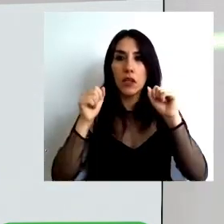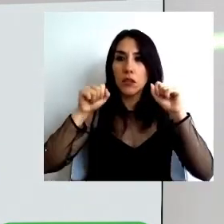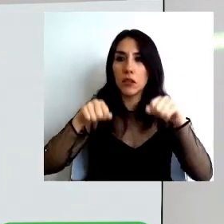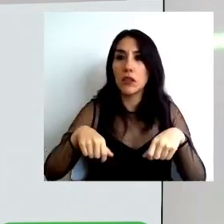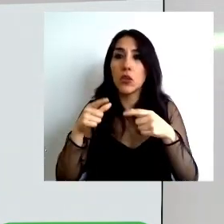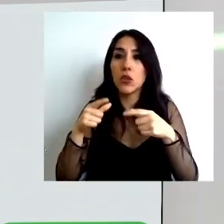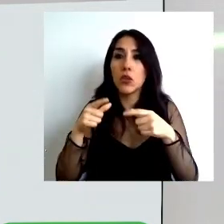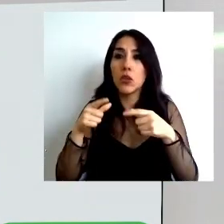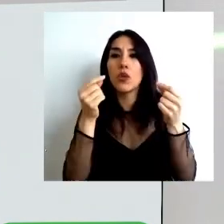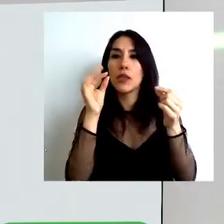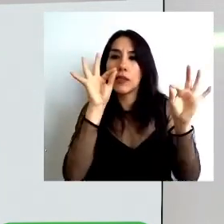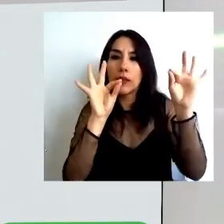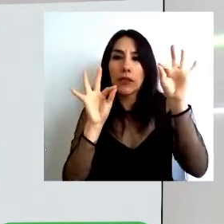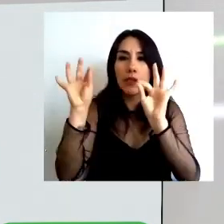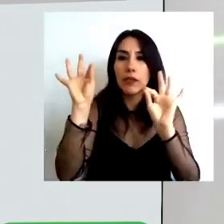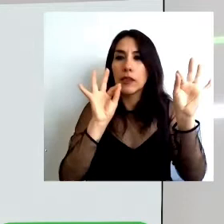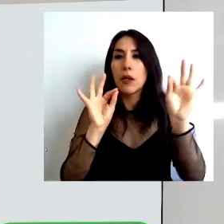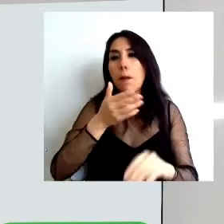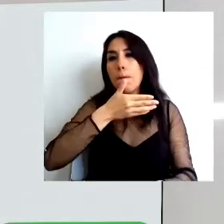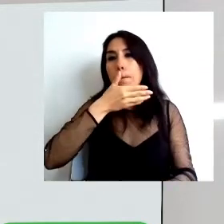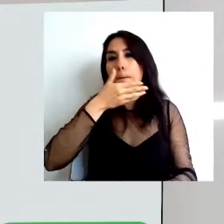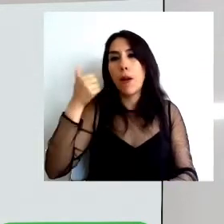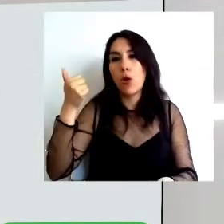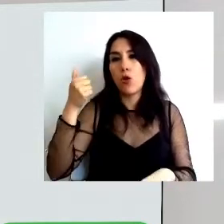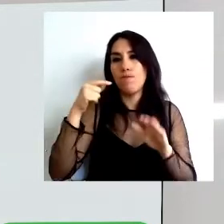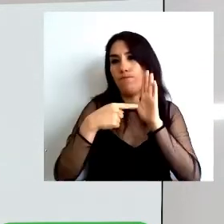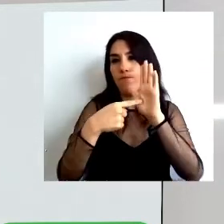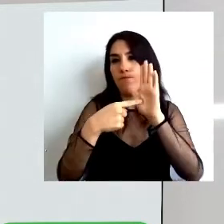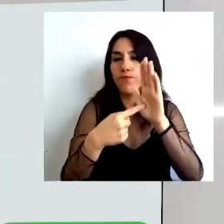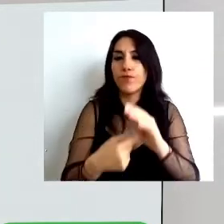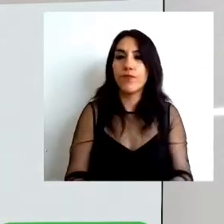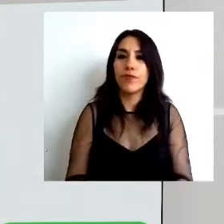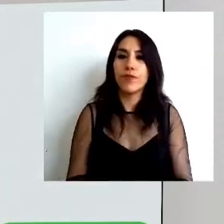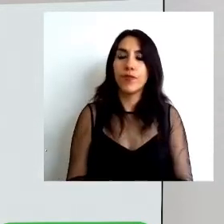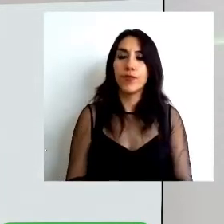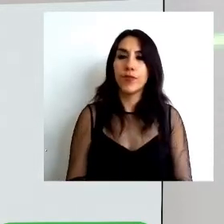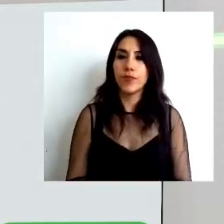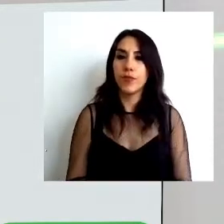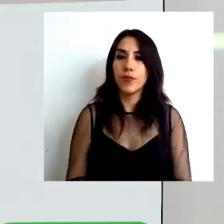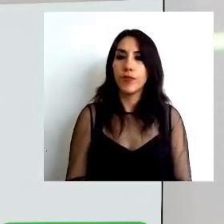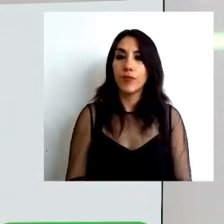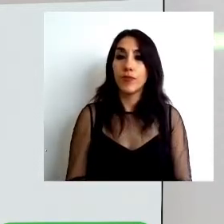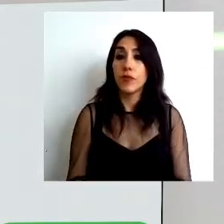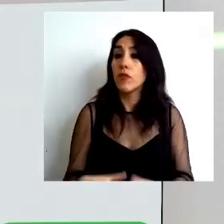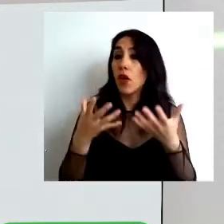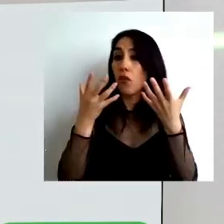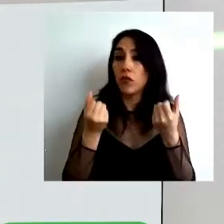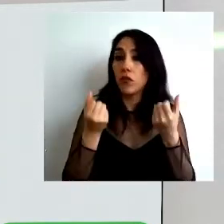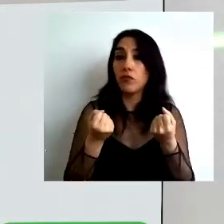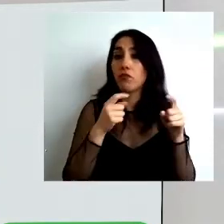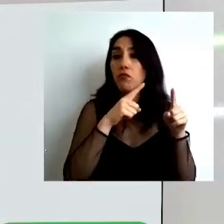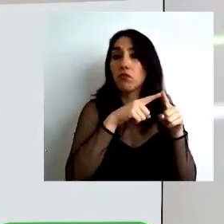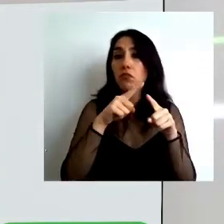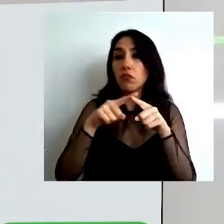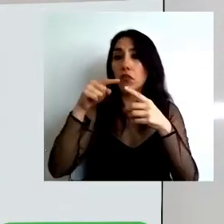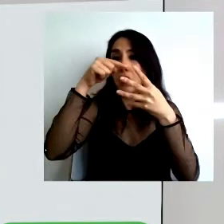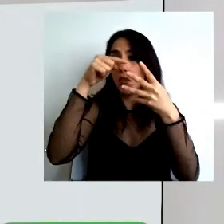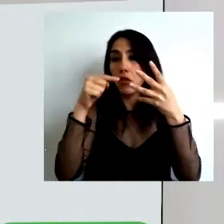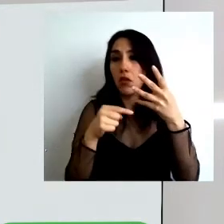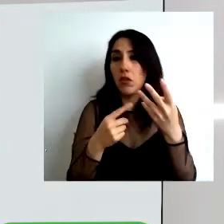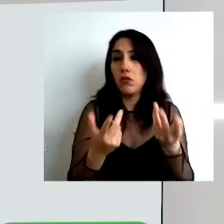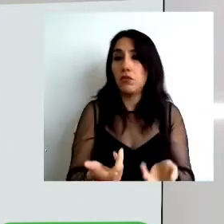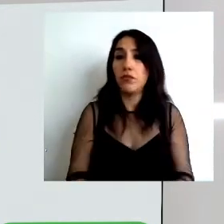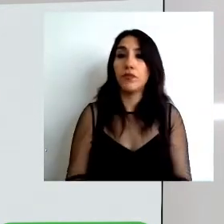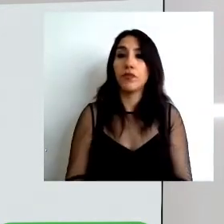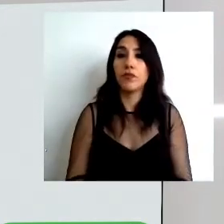There are various ways to achieve this, and obviously this is not something that can be done in a day. Of course, direct impact, and as you see in this slide,